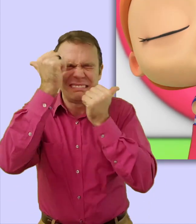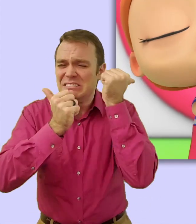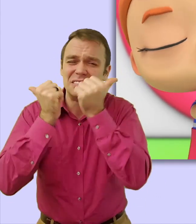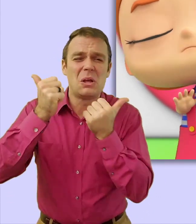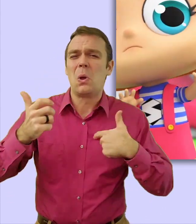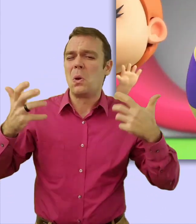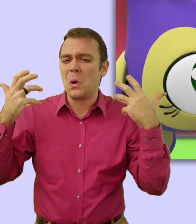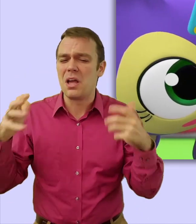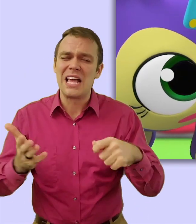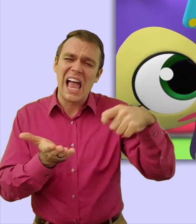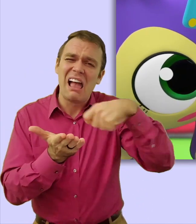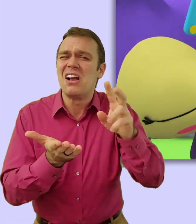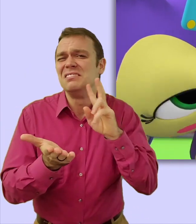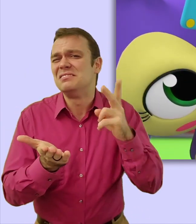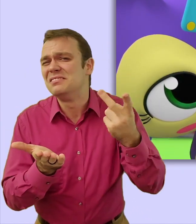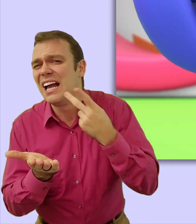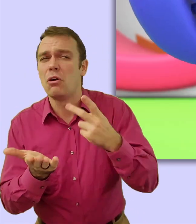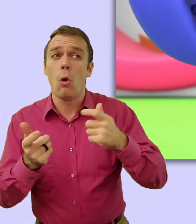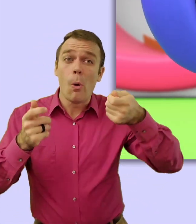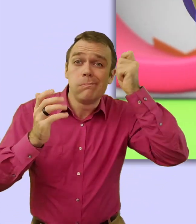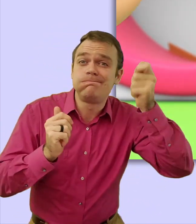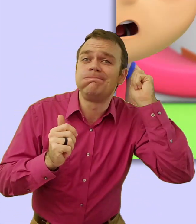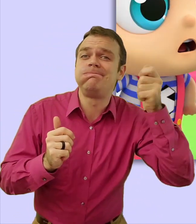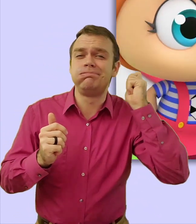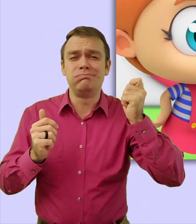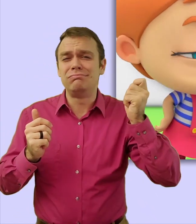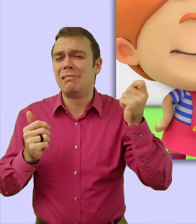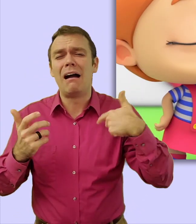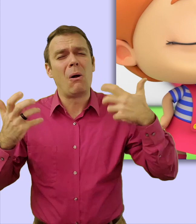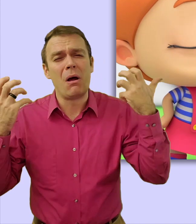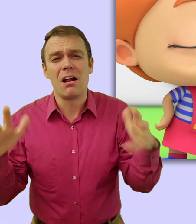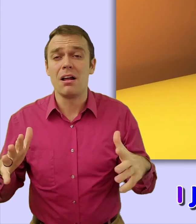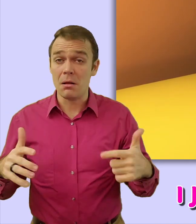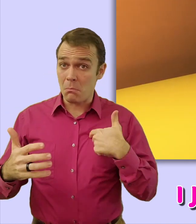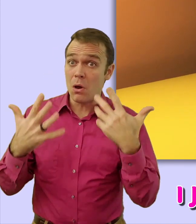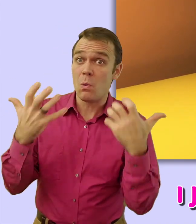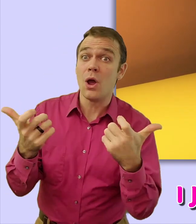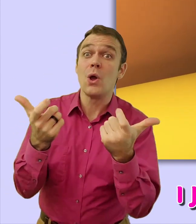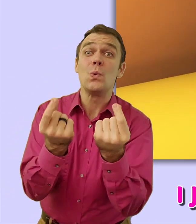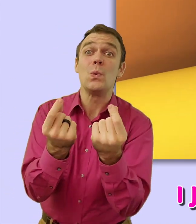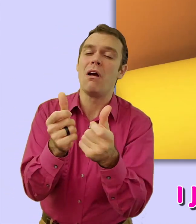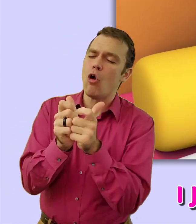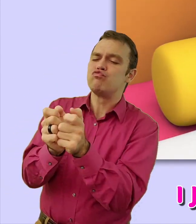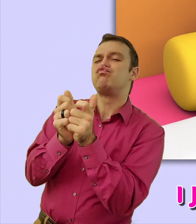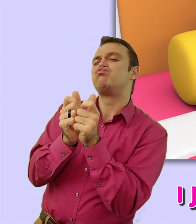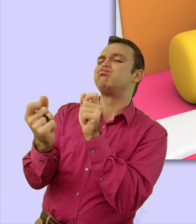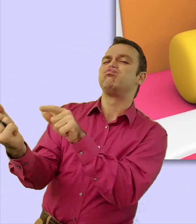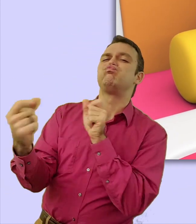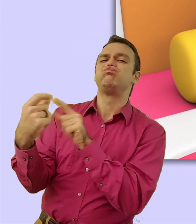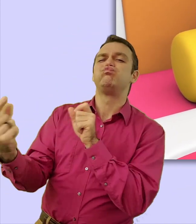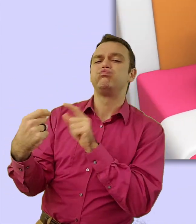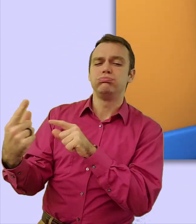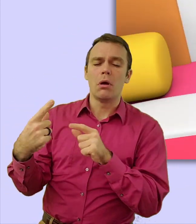wash my face, or eat my veggies, or brush my hair. I just wanna text my